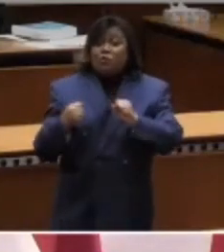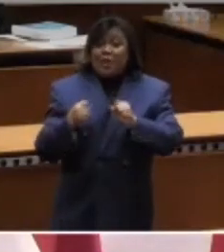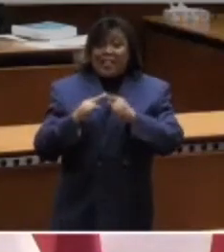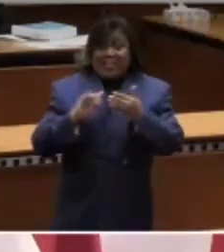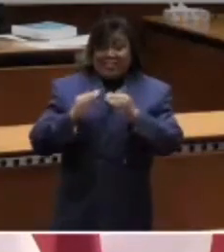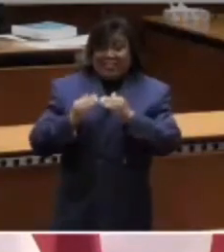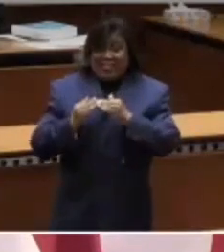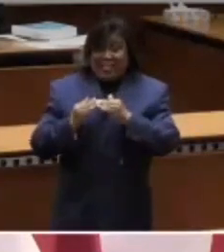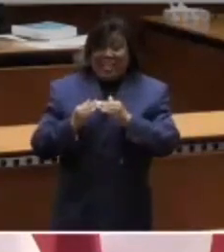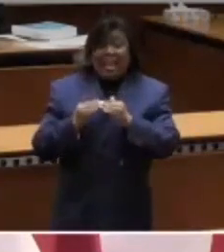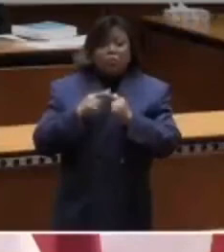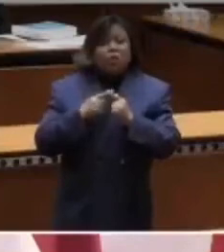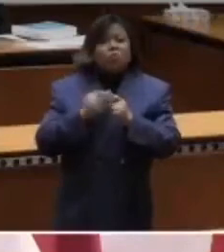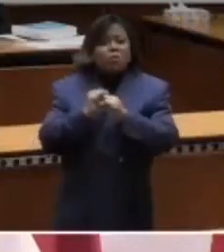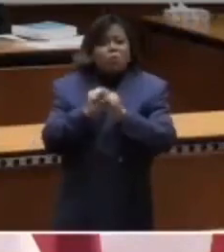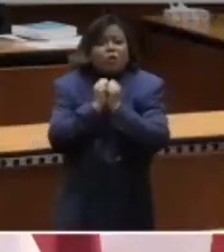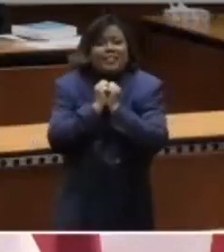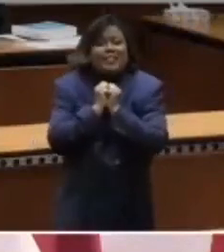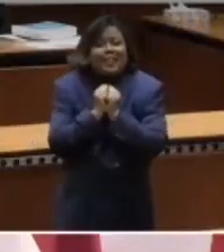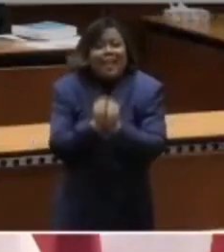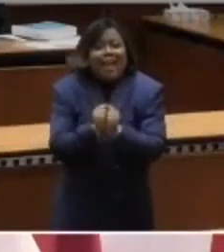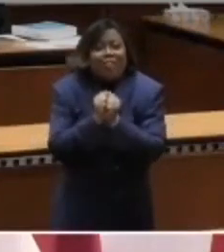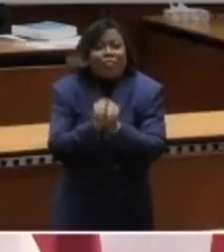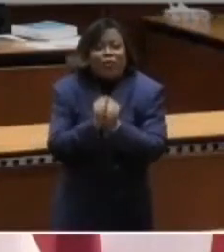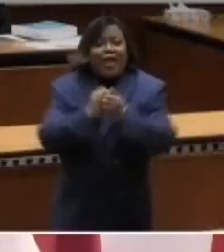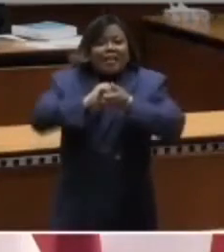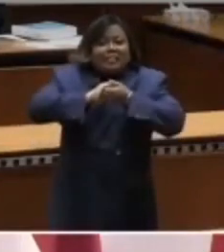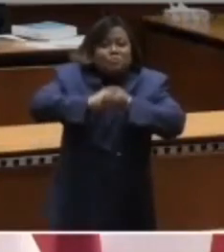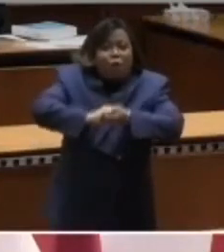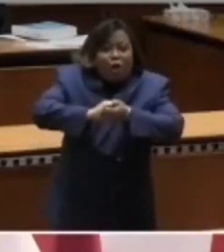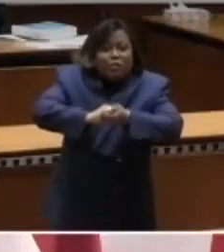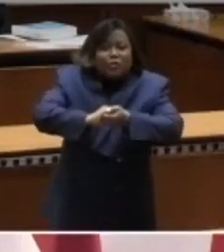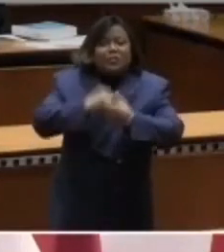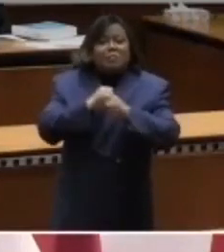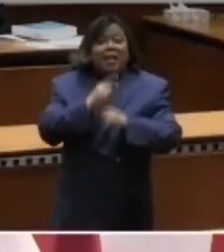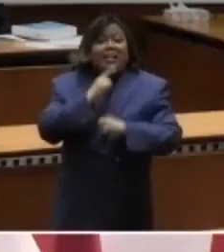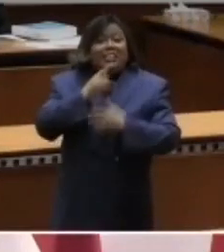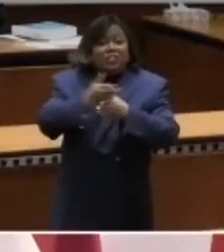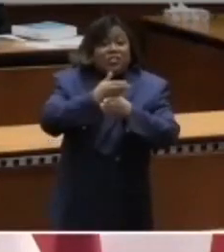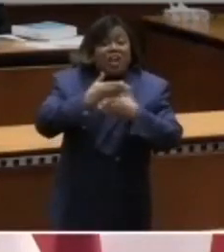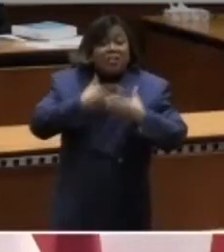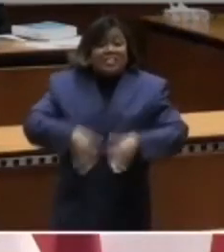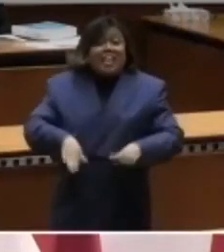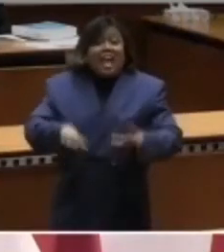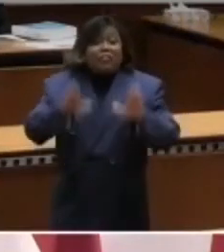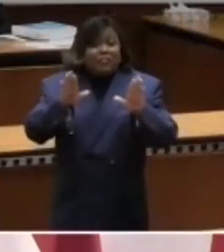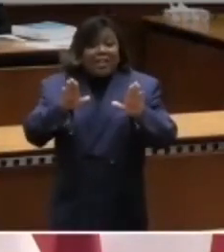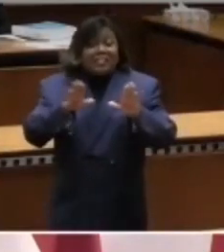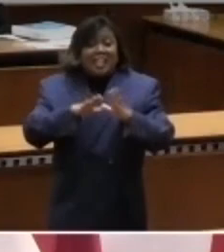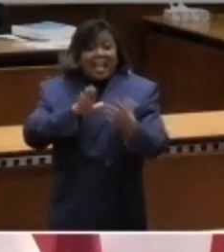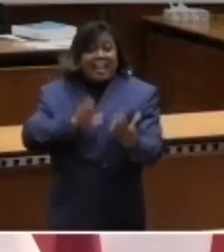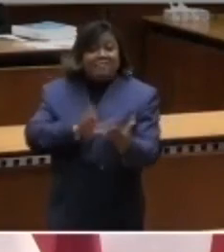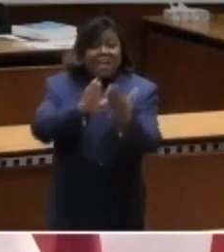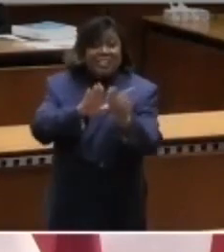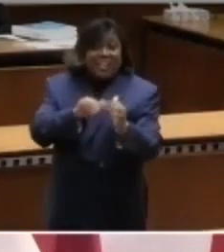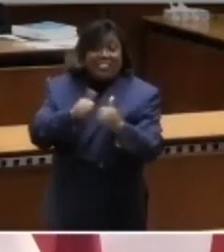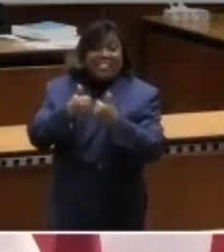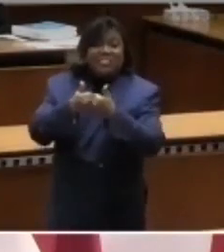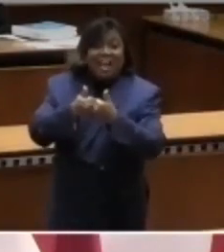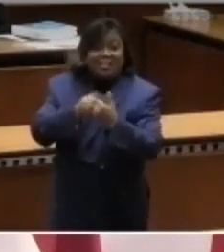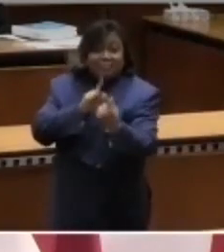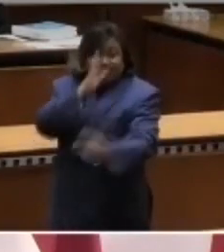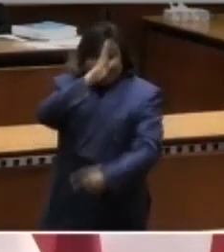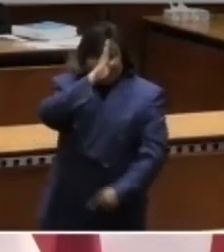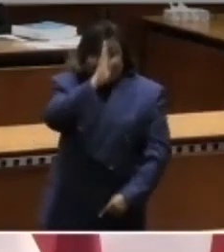as a city is when we have worked together as partners, making shared sacrifices and facing the challenges